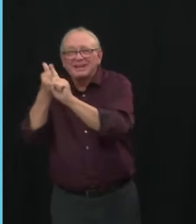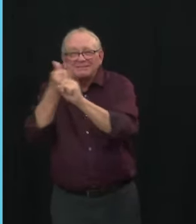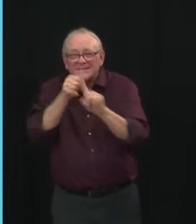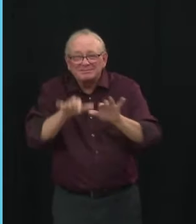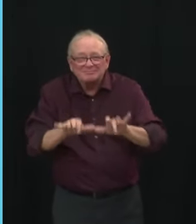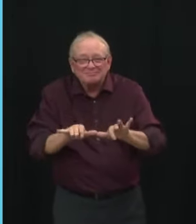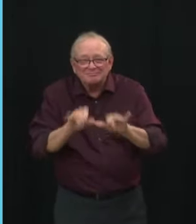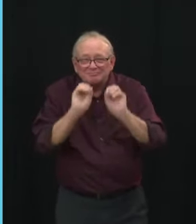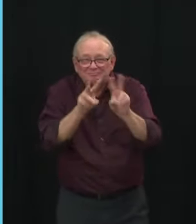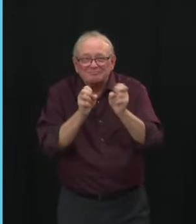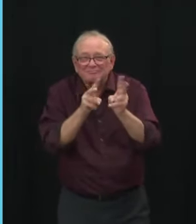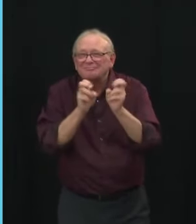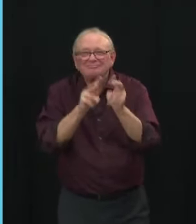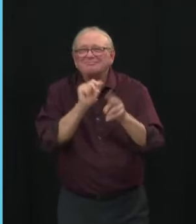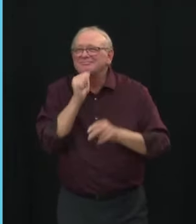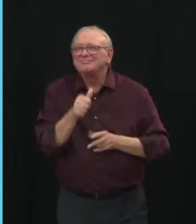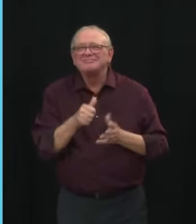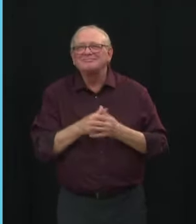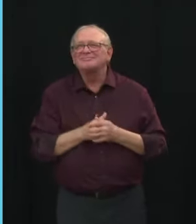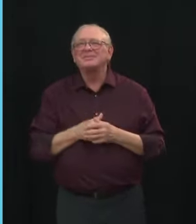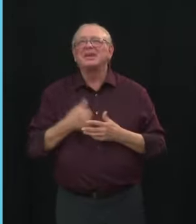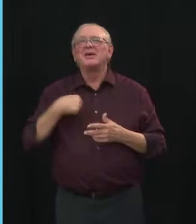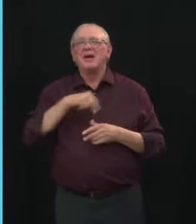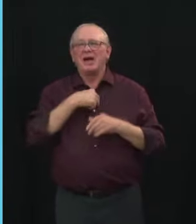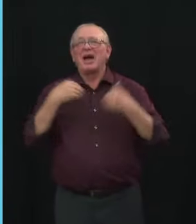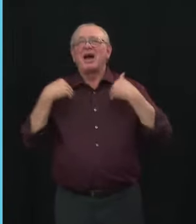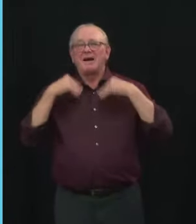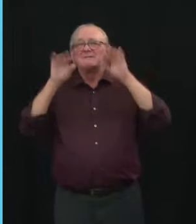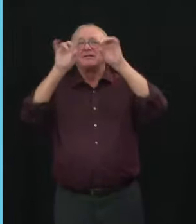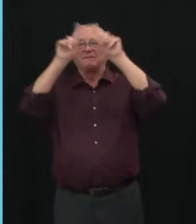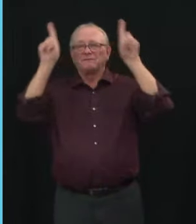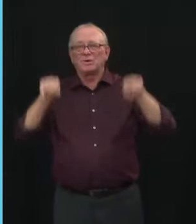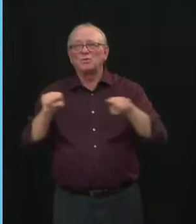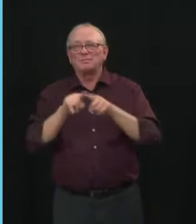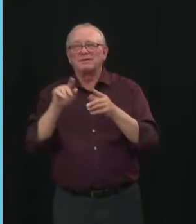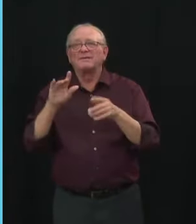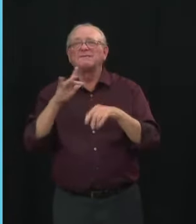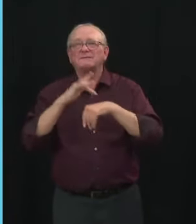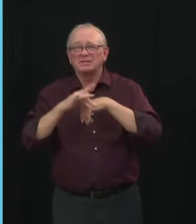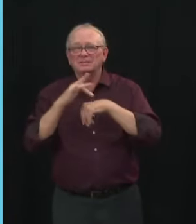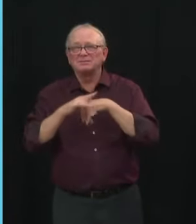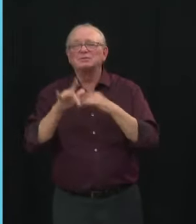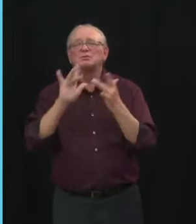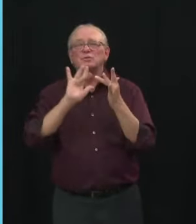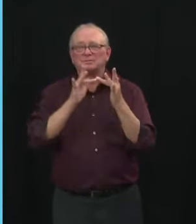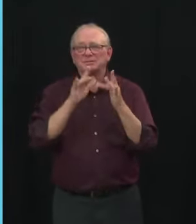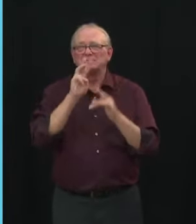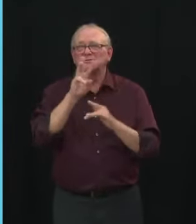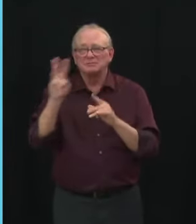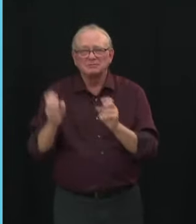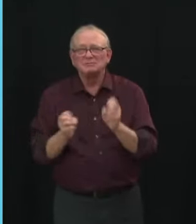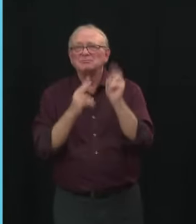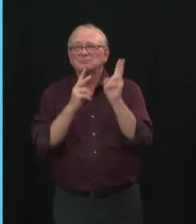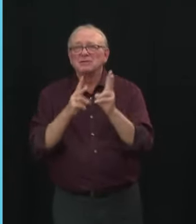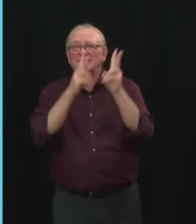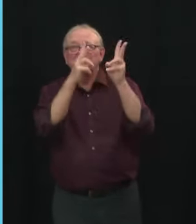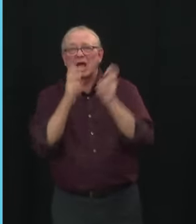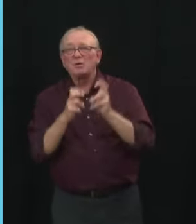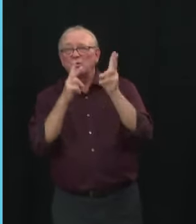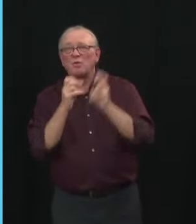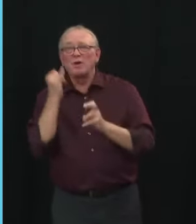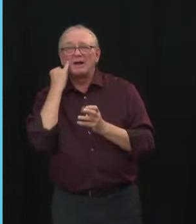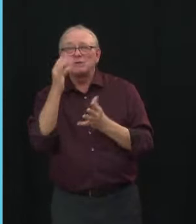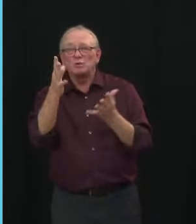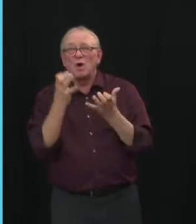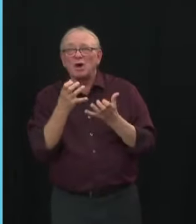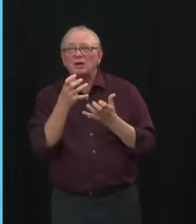their test. We do have a form available on our website people can use to download and document a positive rapid test result for their